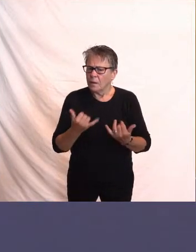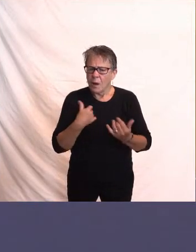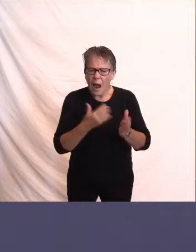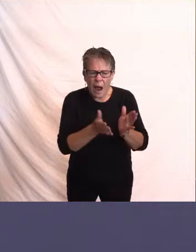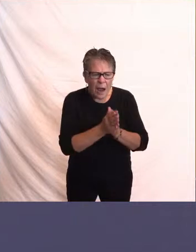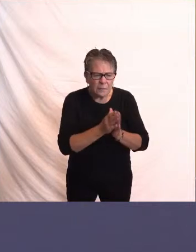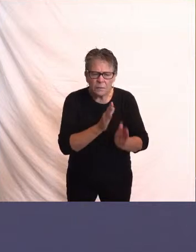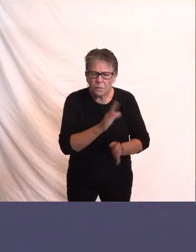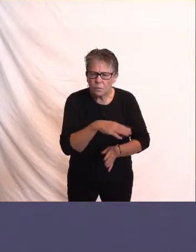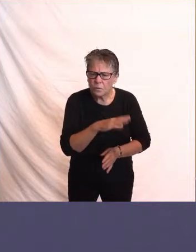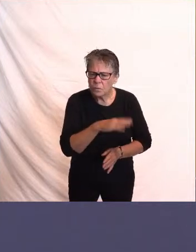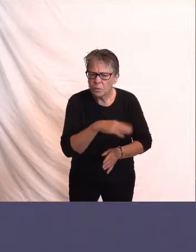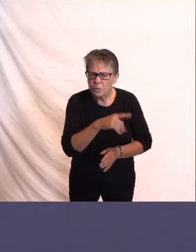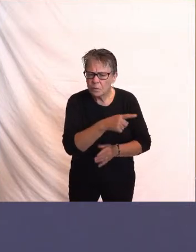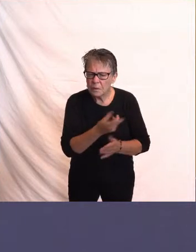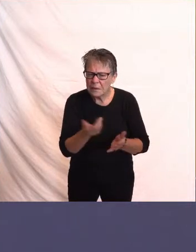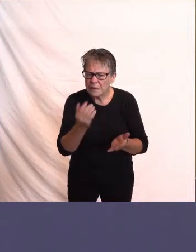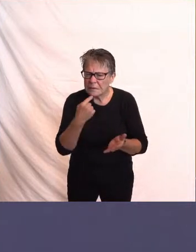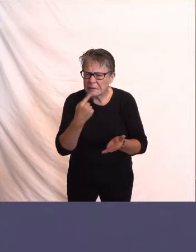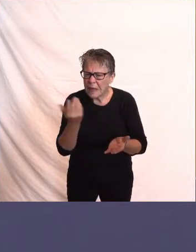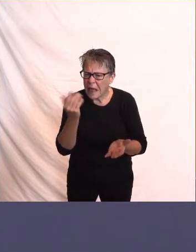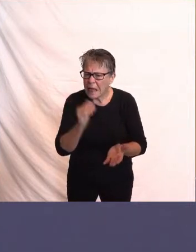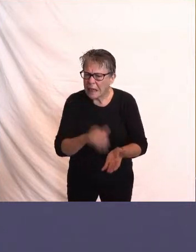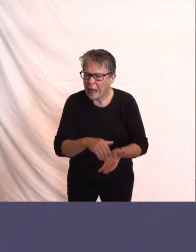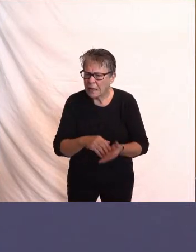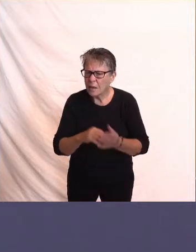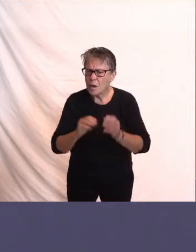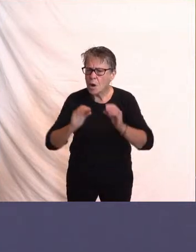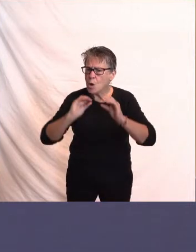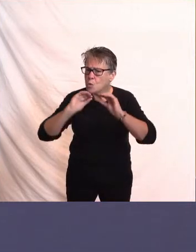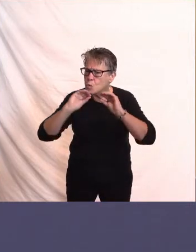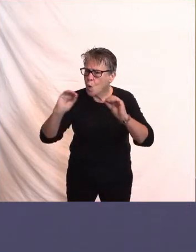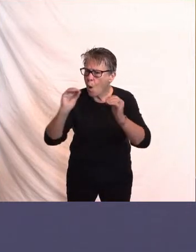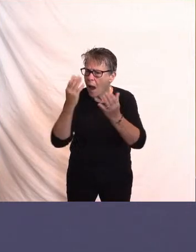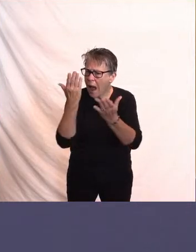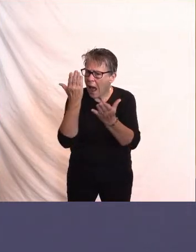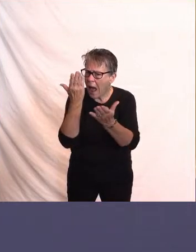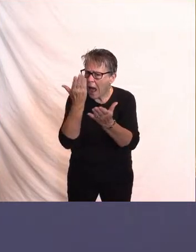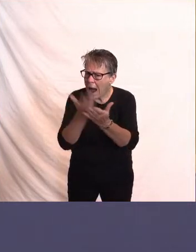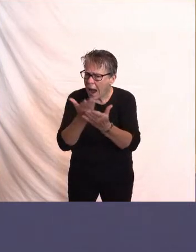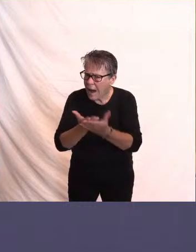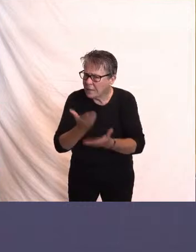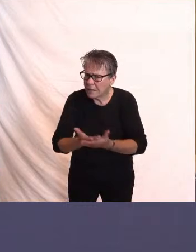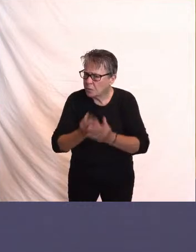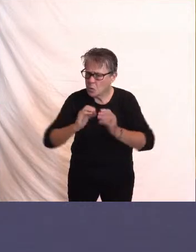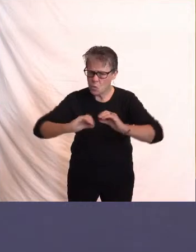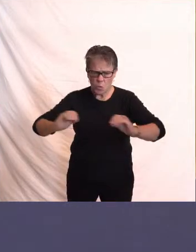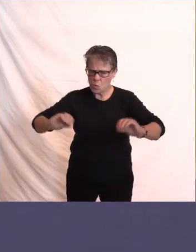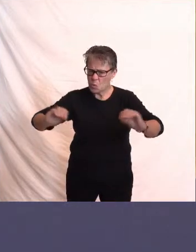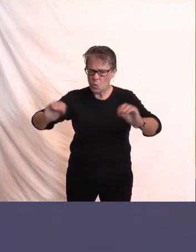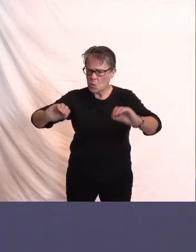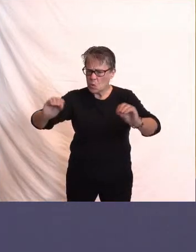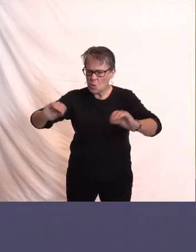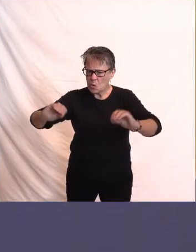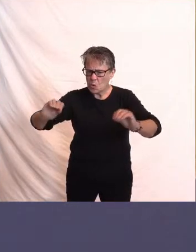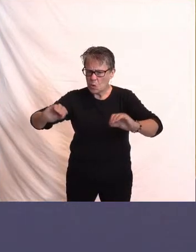evidence whatsoever that the COVID vaccine impacts fertility. Absolutely, no evidence. Unequivocal.